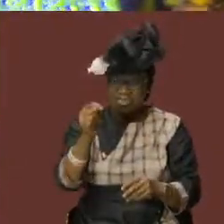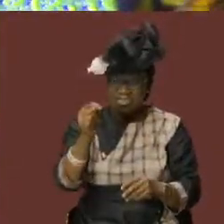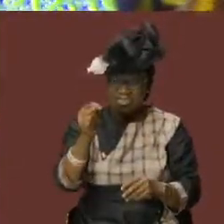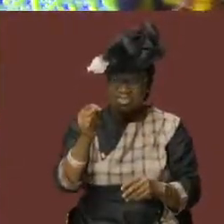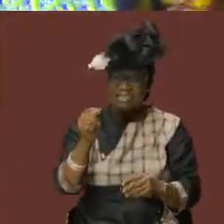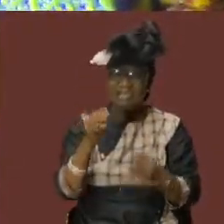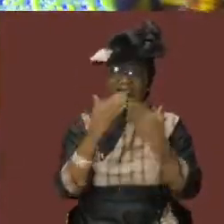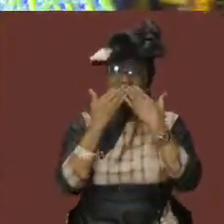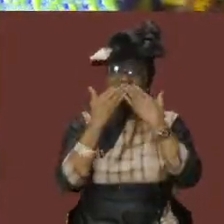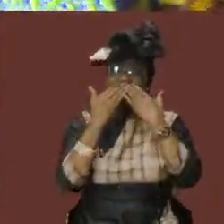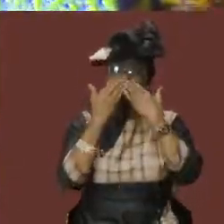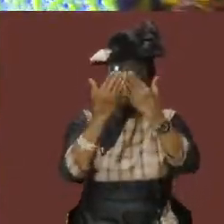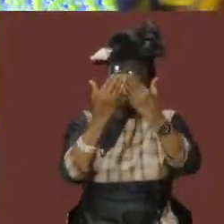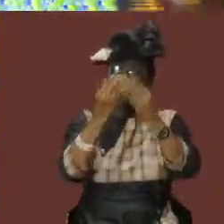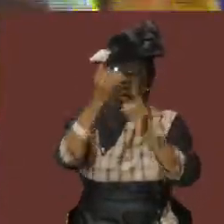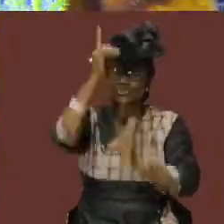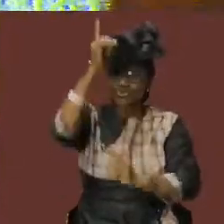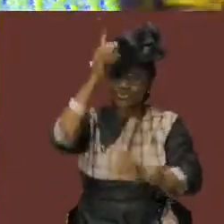Thank you, Father.